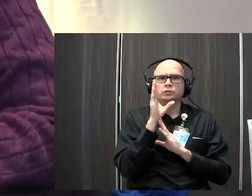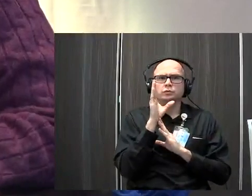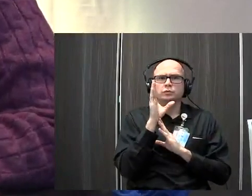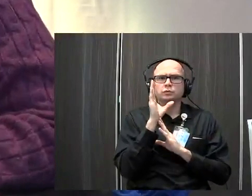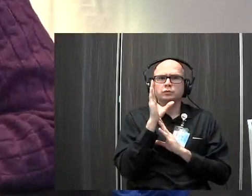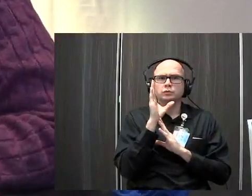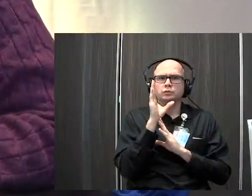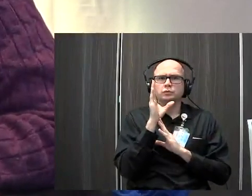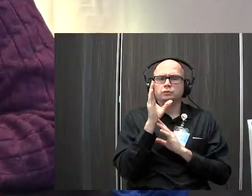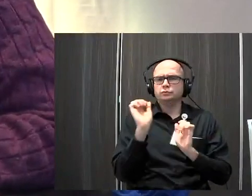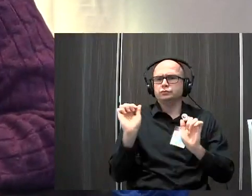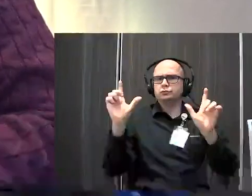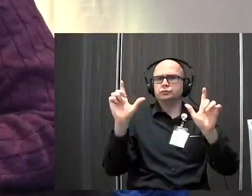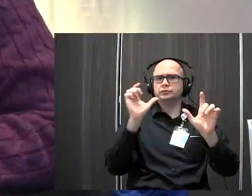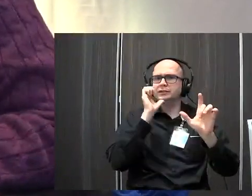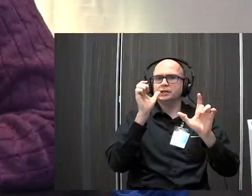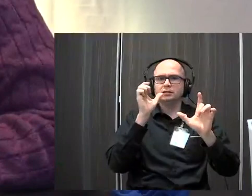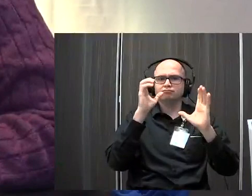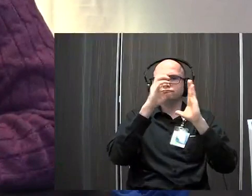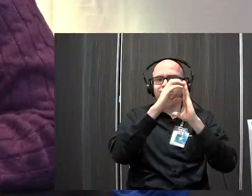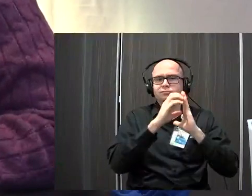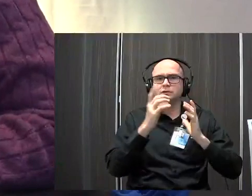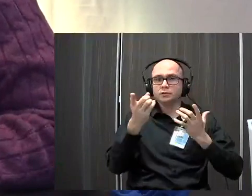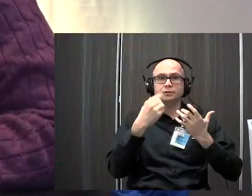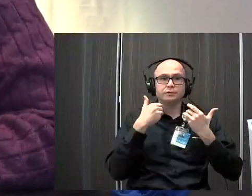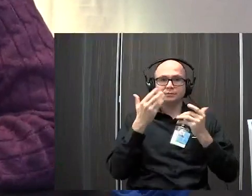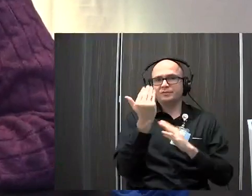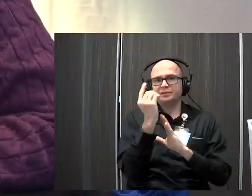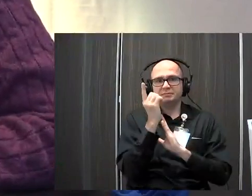just a screen of not a whole lot, but please come back in about 15 minutes.